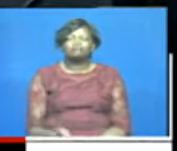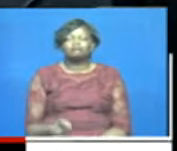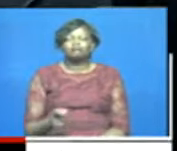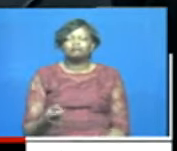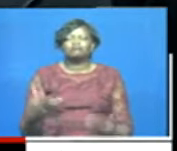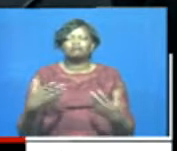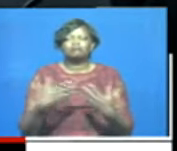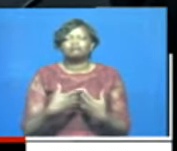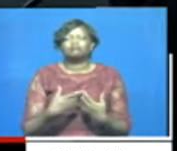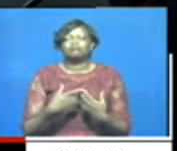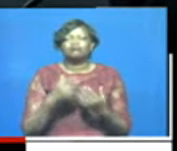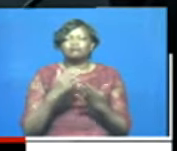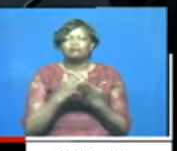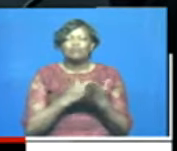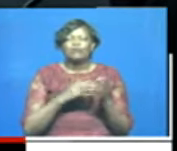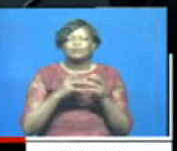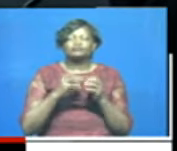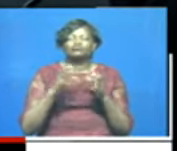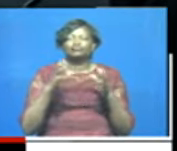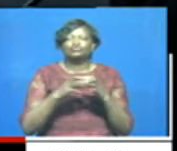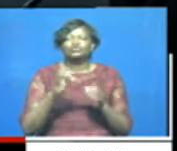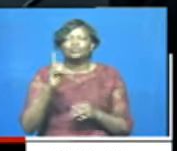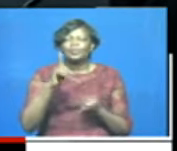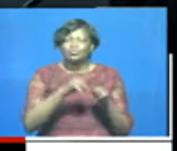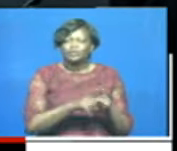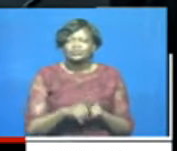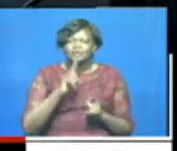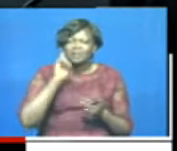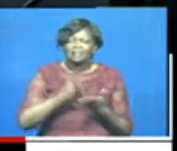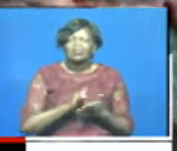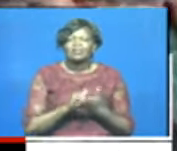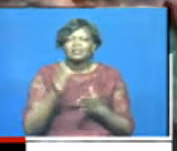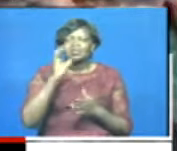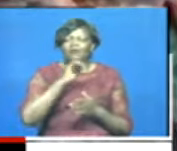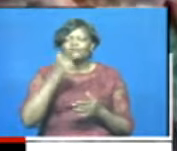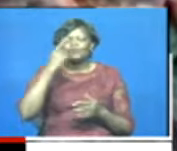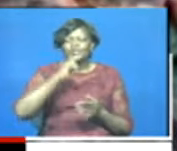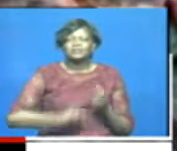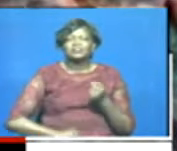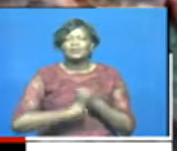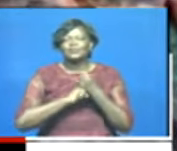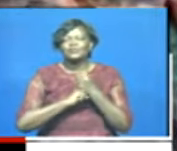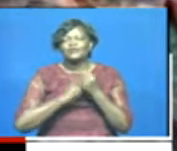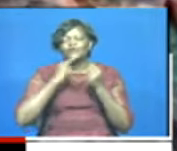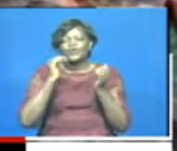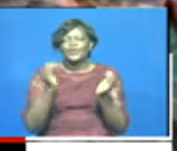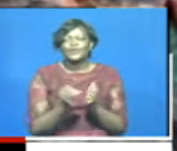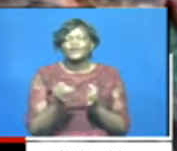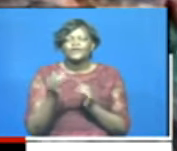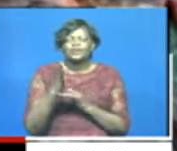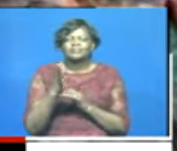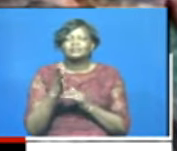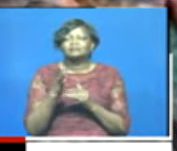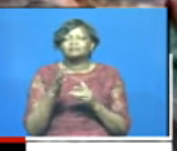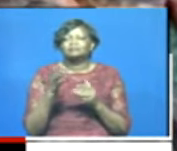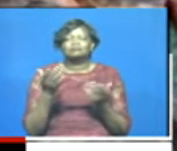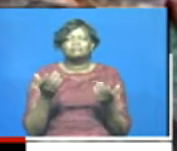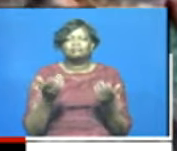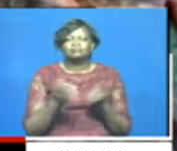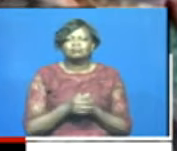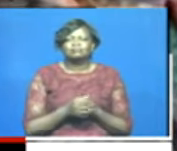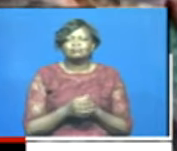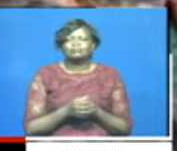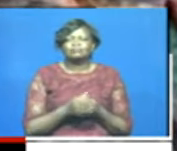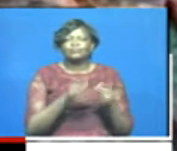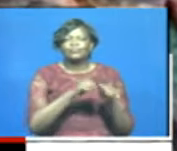Management Unit here in Nairobi have also said that the lack of policy support for small-scale fisheries and aquaculture are